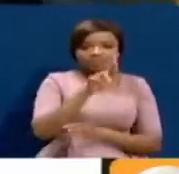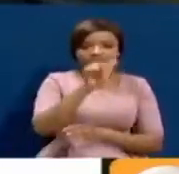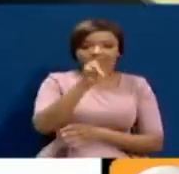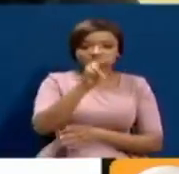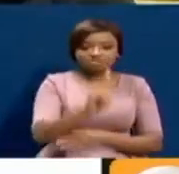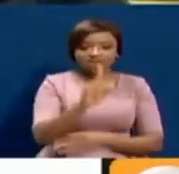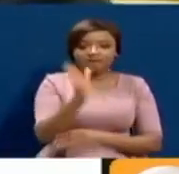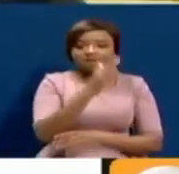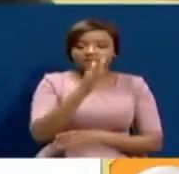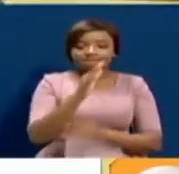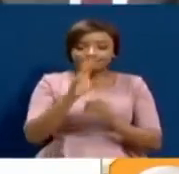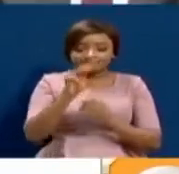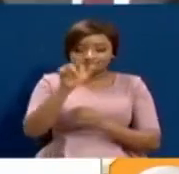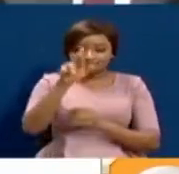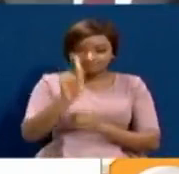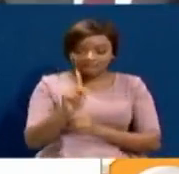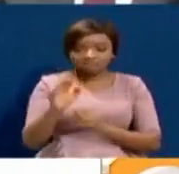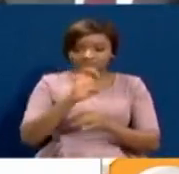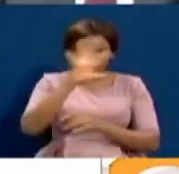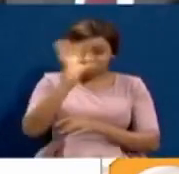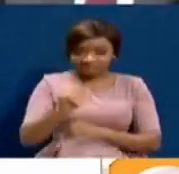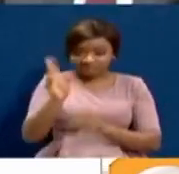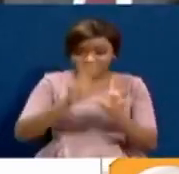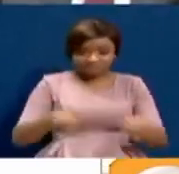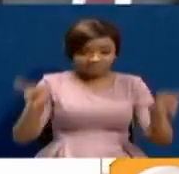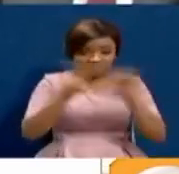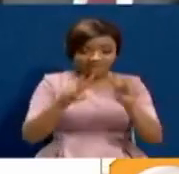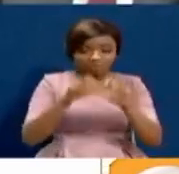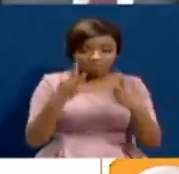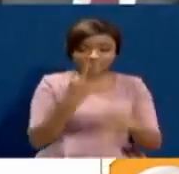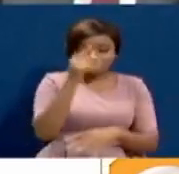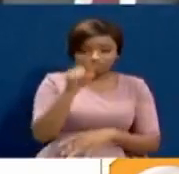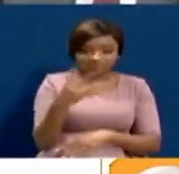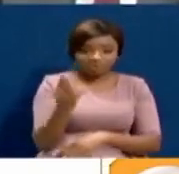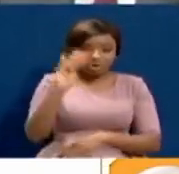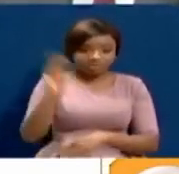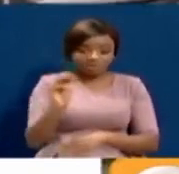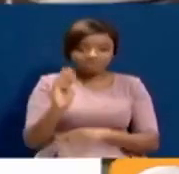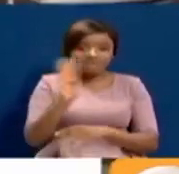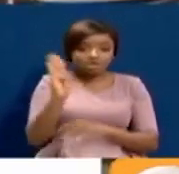Africa, targeting roads and border posts. The deal, worth 1.3 billion shillings, will cover the counties of